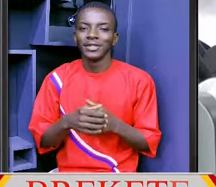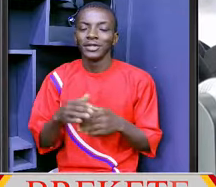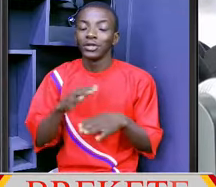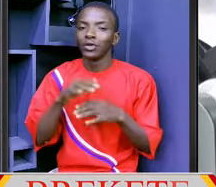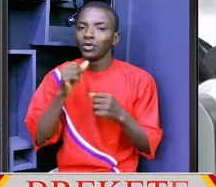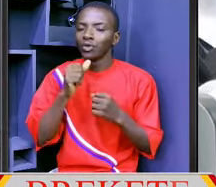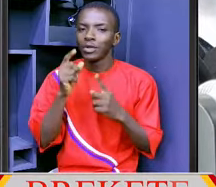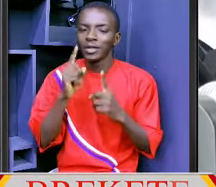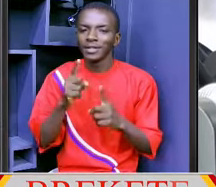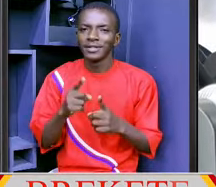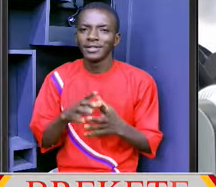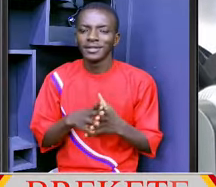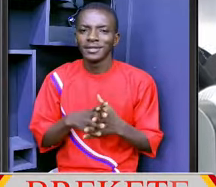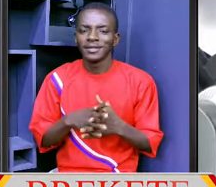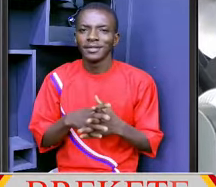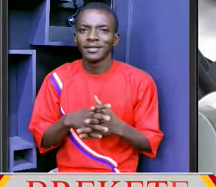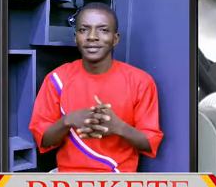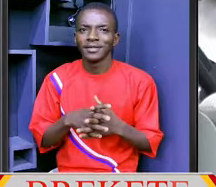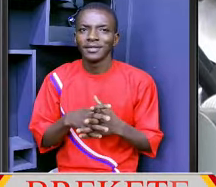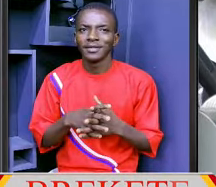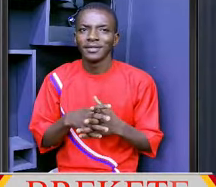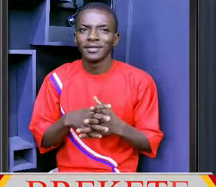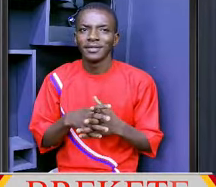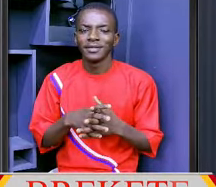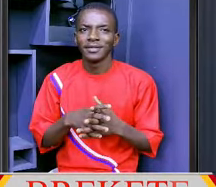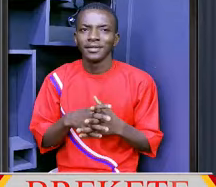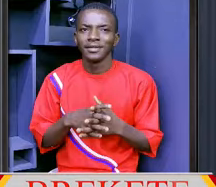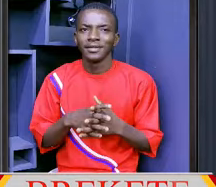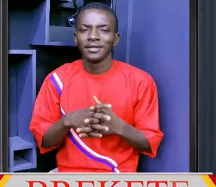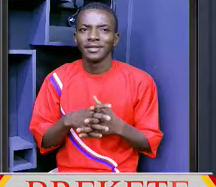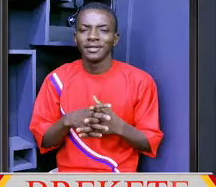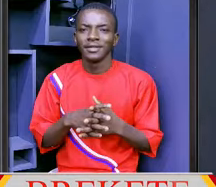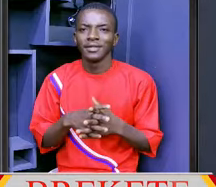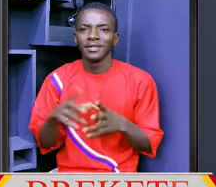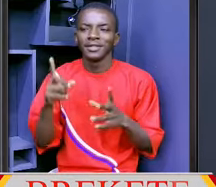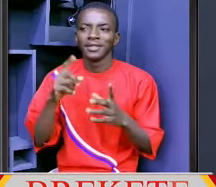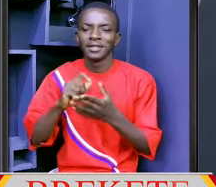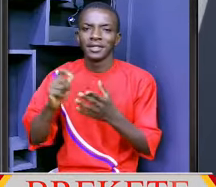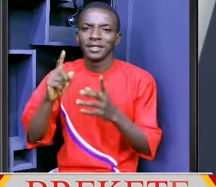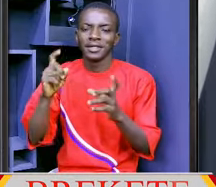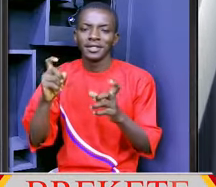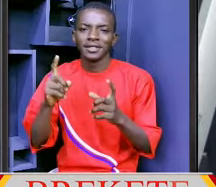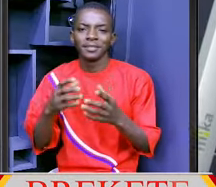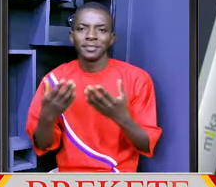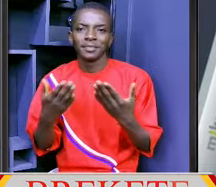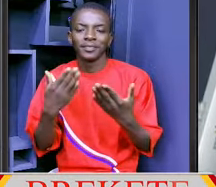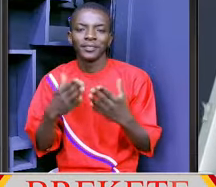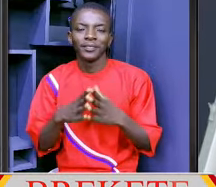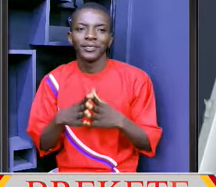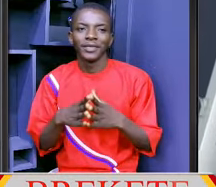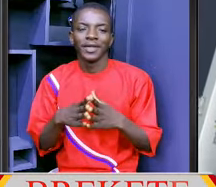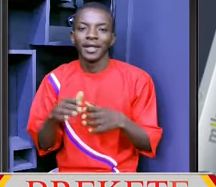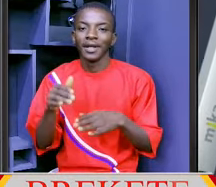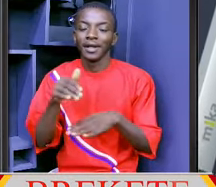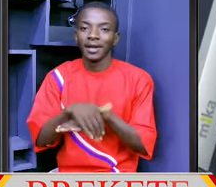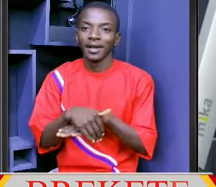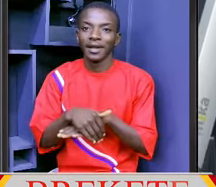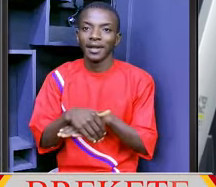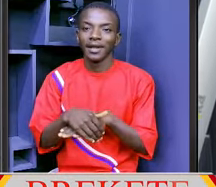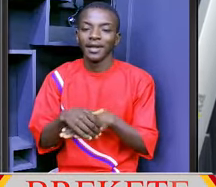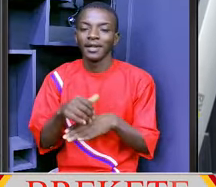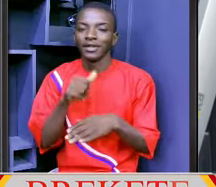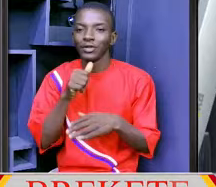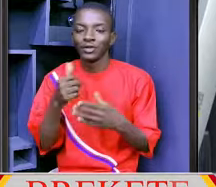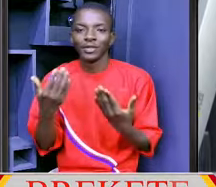They know answer. The children know answer. No, then they school, then they write the exam. Oh, they went okay. To maybe okay. In the night, you know,